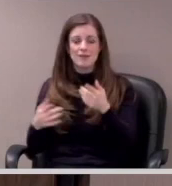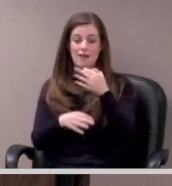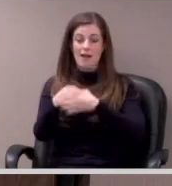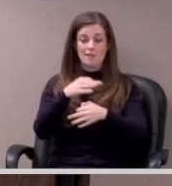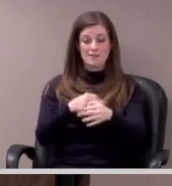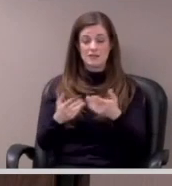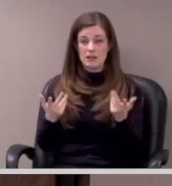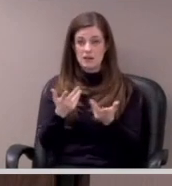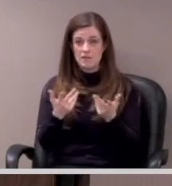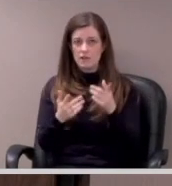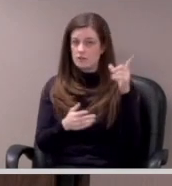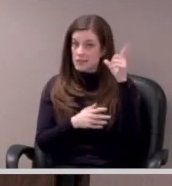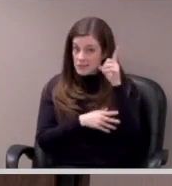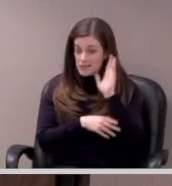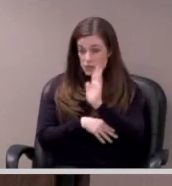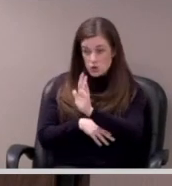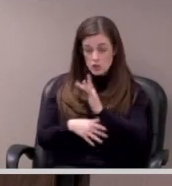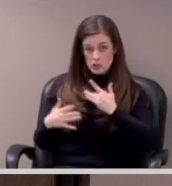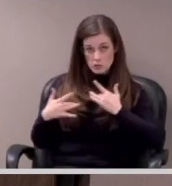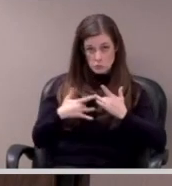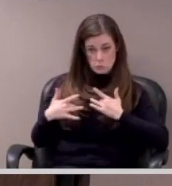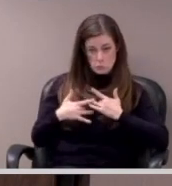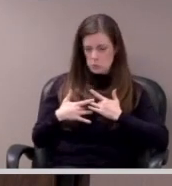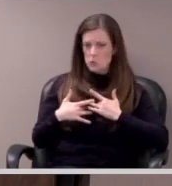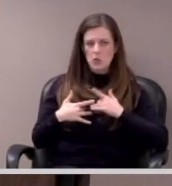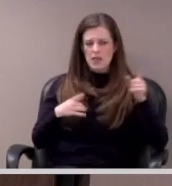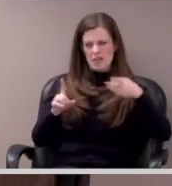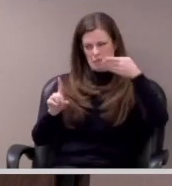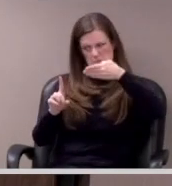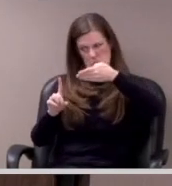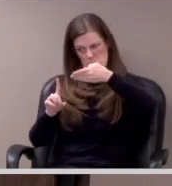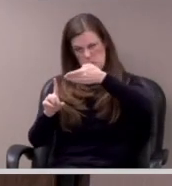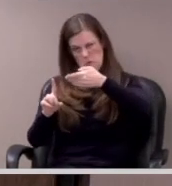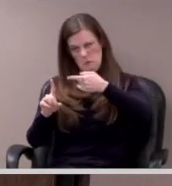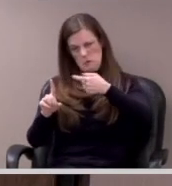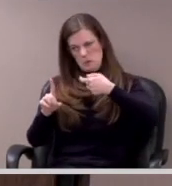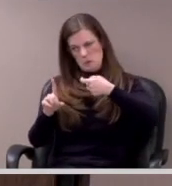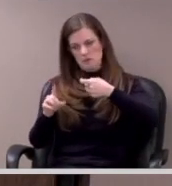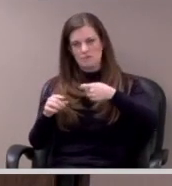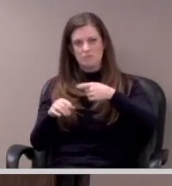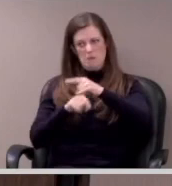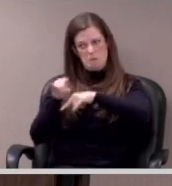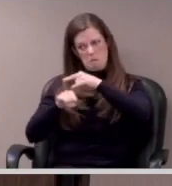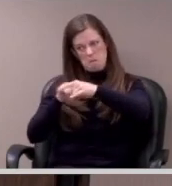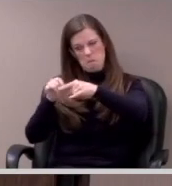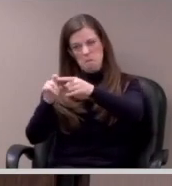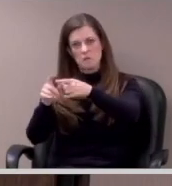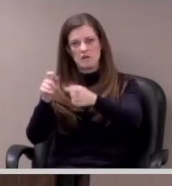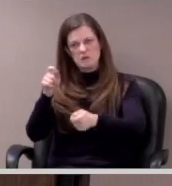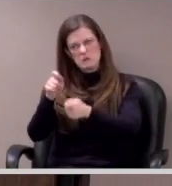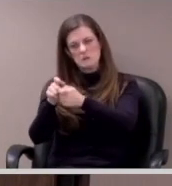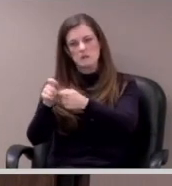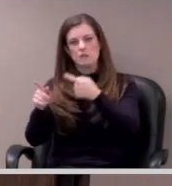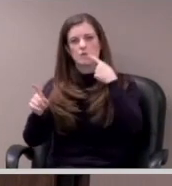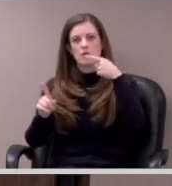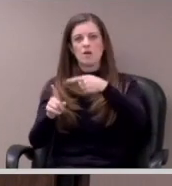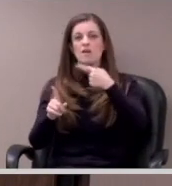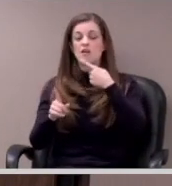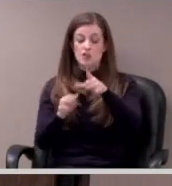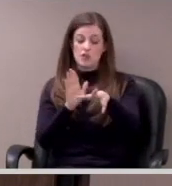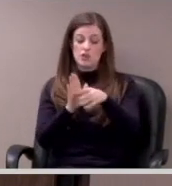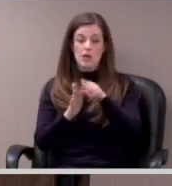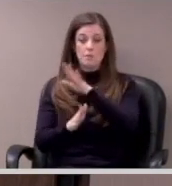of listening to her concerns, she's been targeted and experienced retribution. So there is a copy of her